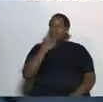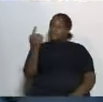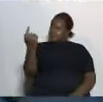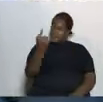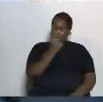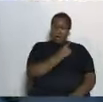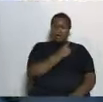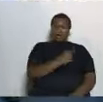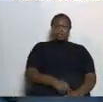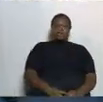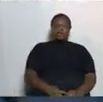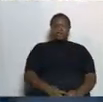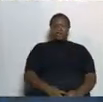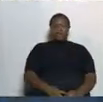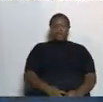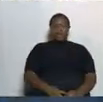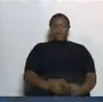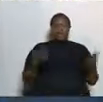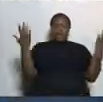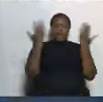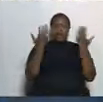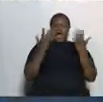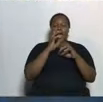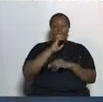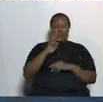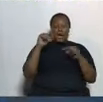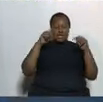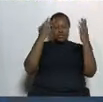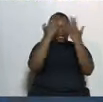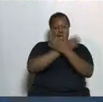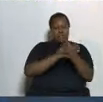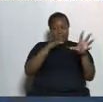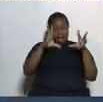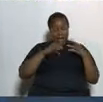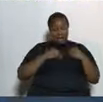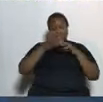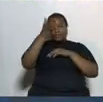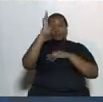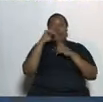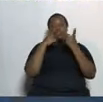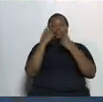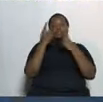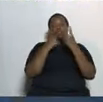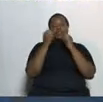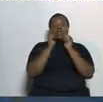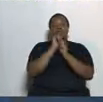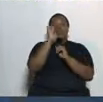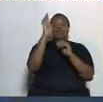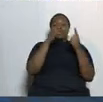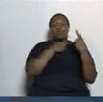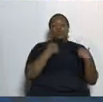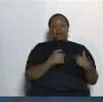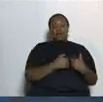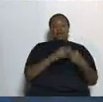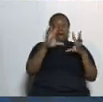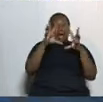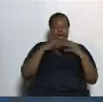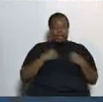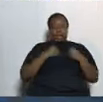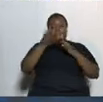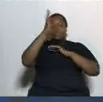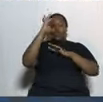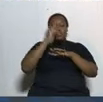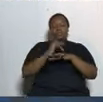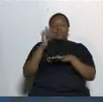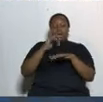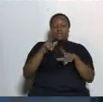are tonight. Popote ulipo usiku wa leo. Let God speak to your heart. Acha Bwana aongee na moyo wako. Let God touch your life. Acha